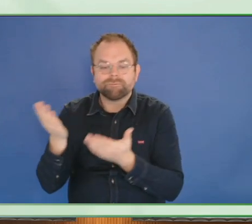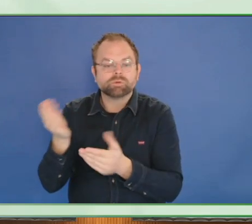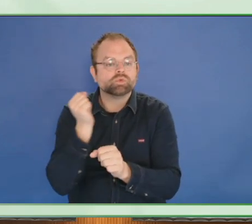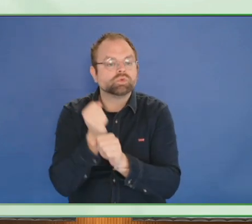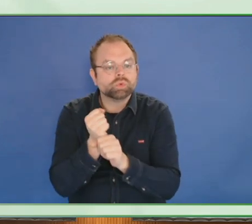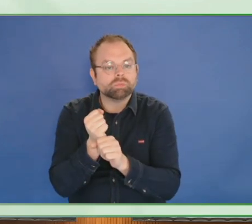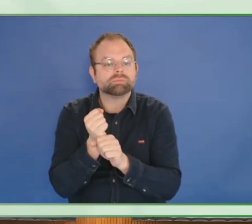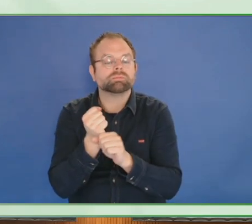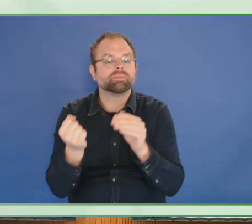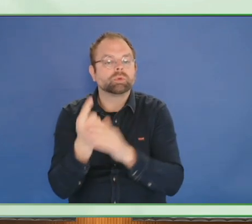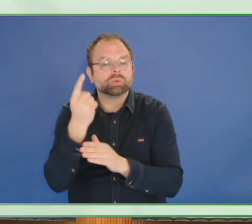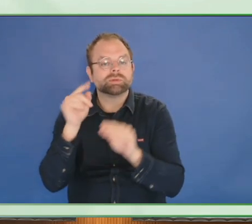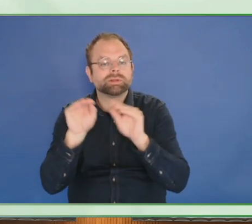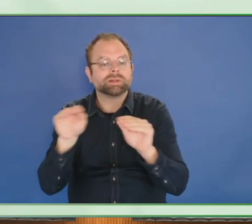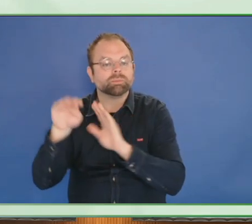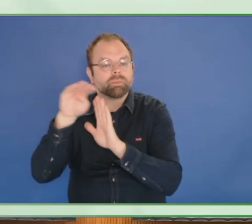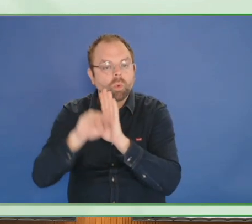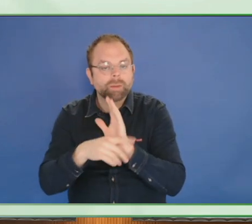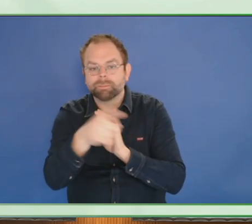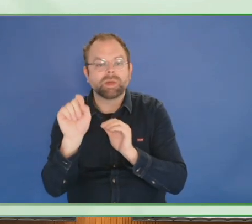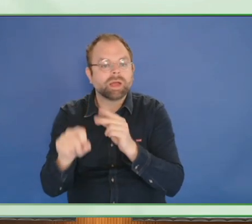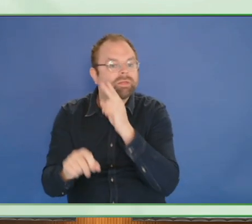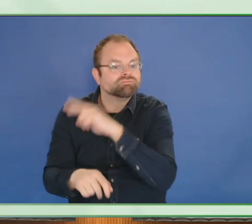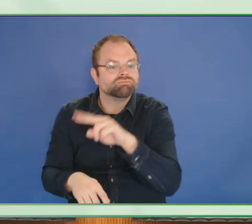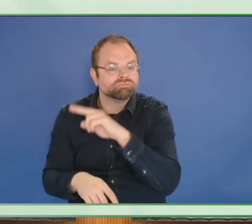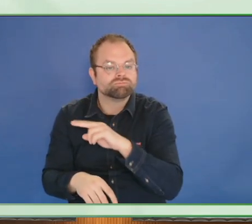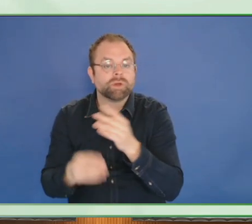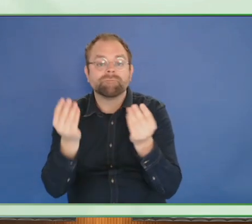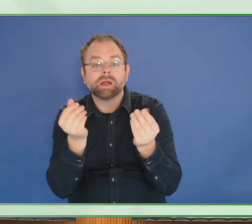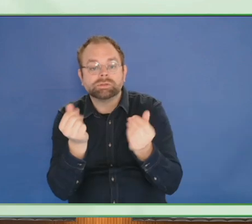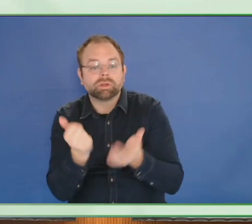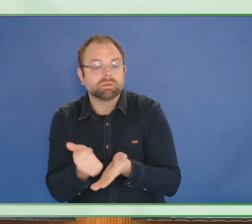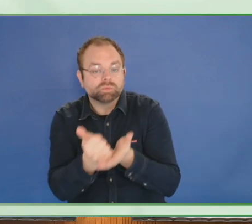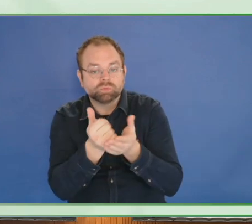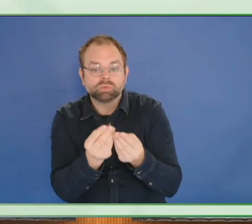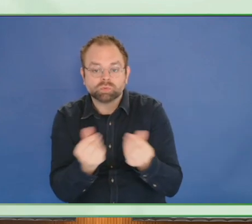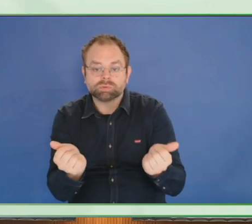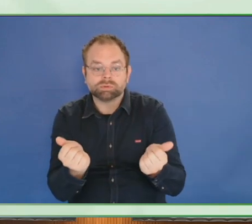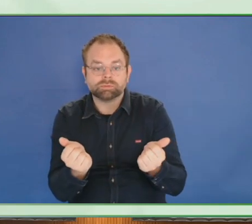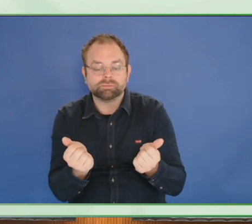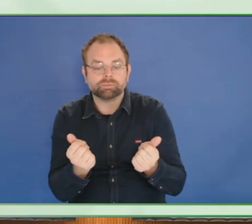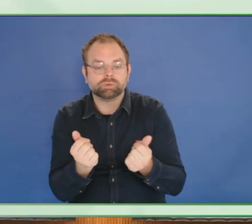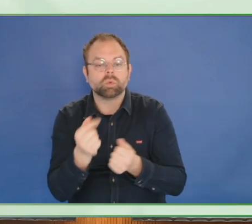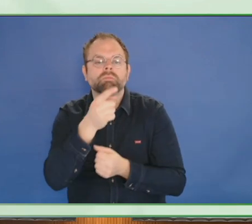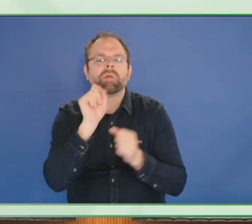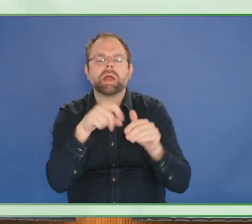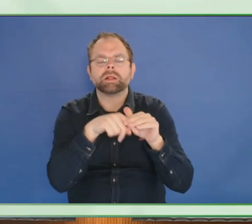support, consultation, and guidance for persons with disabilities looking to join the labor market.